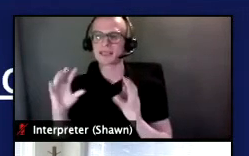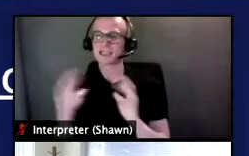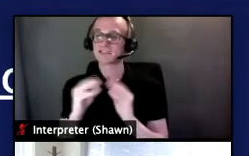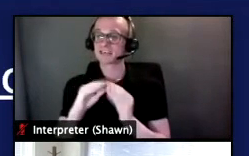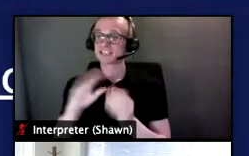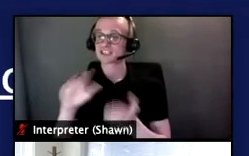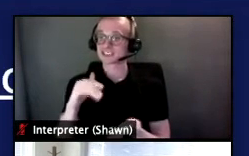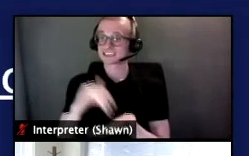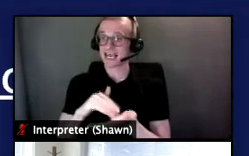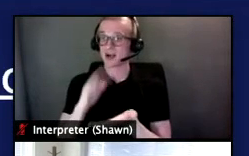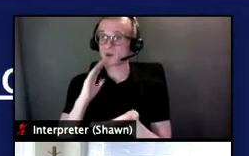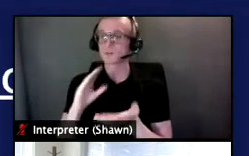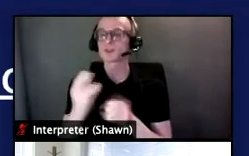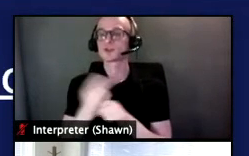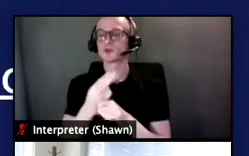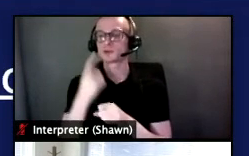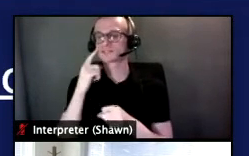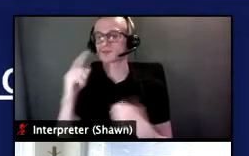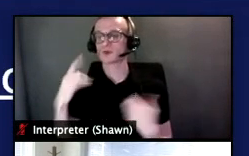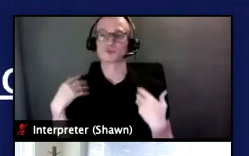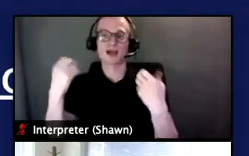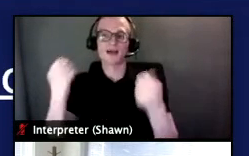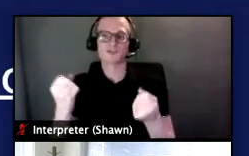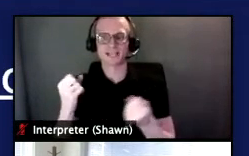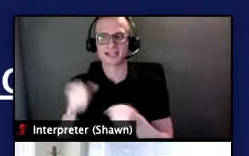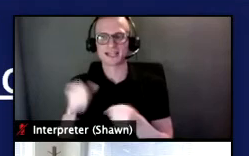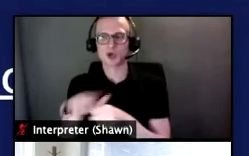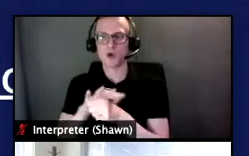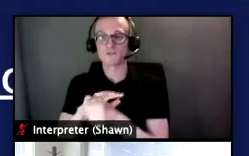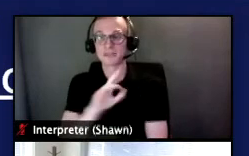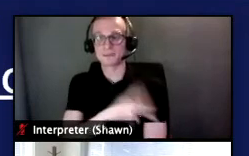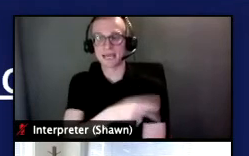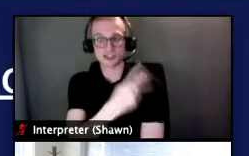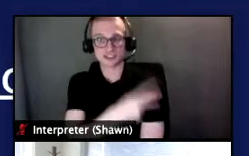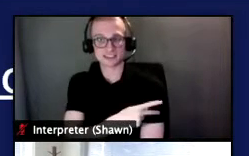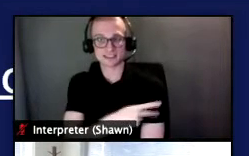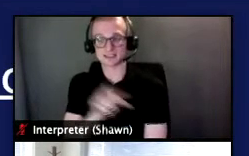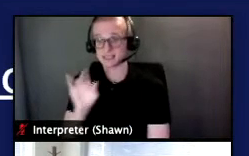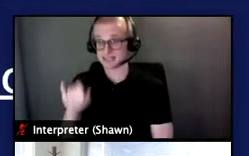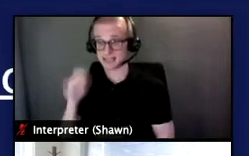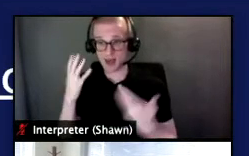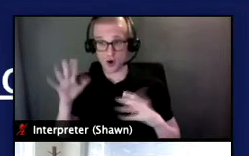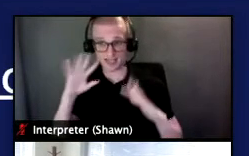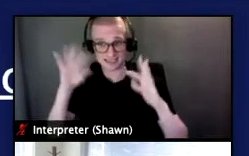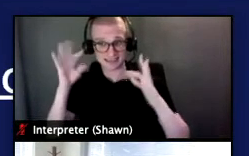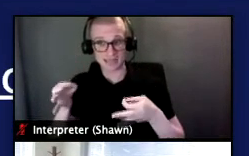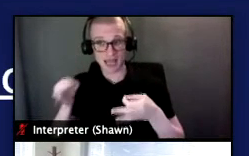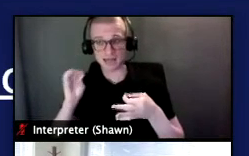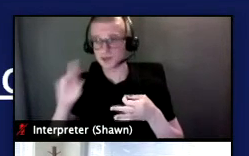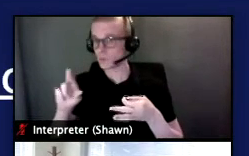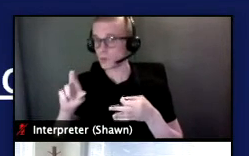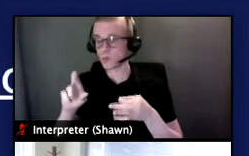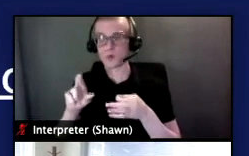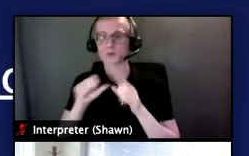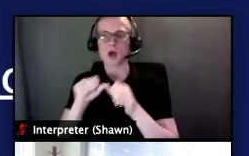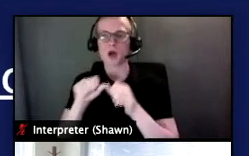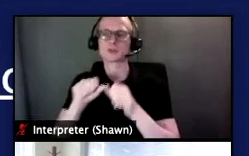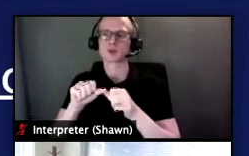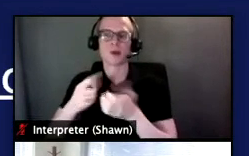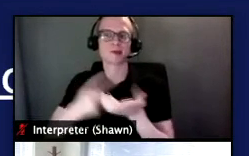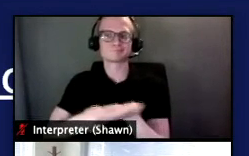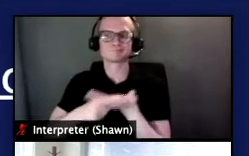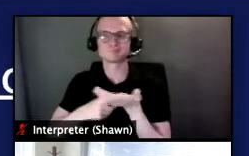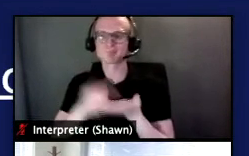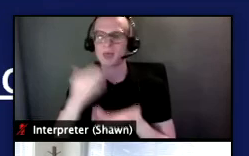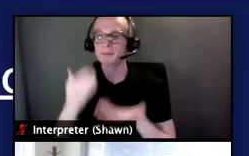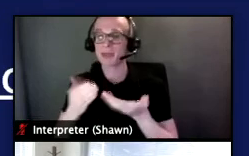COVID patients. Is that a set deal, or is that an ongoing dynamic conversation that it could be open to other